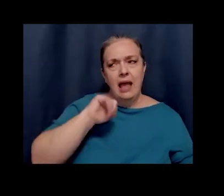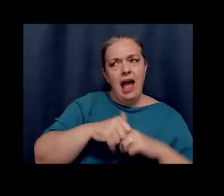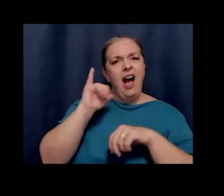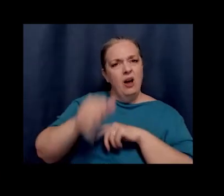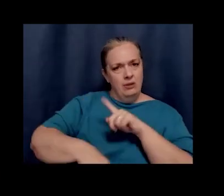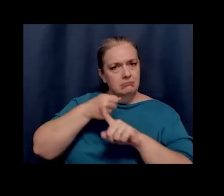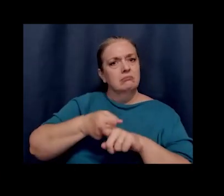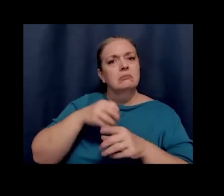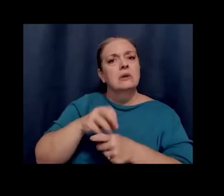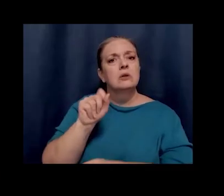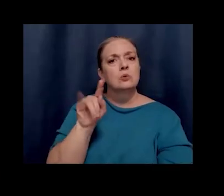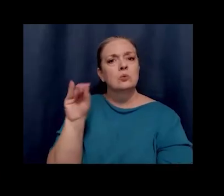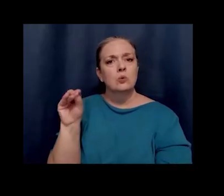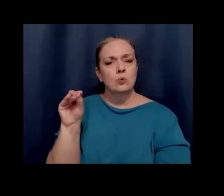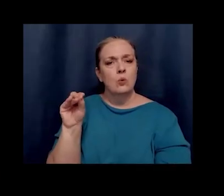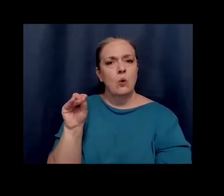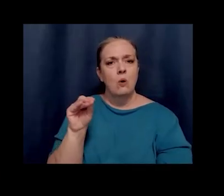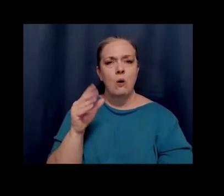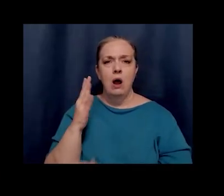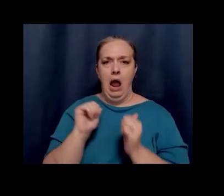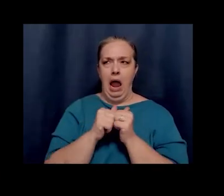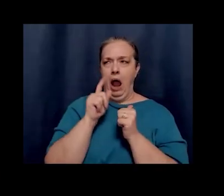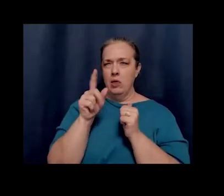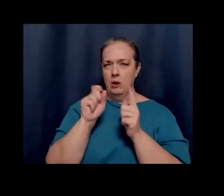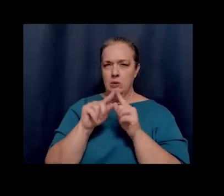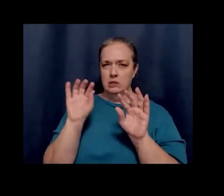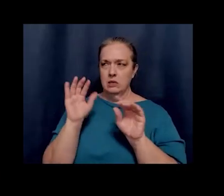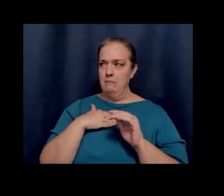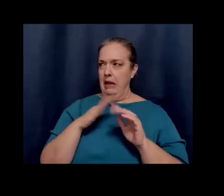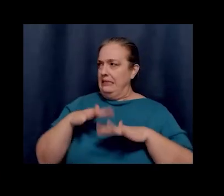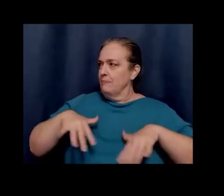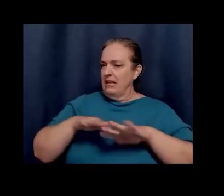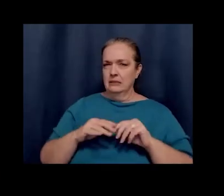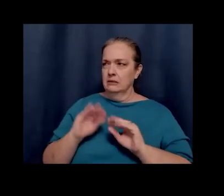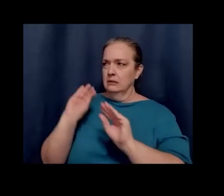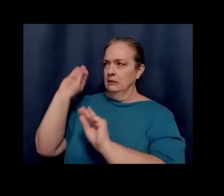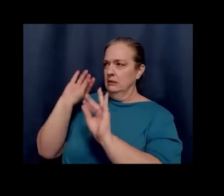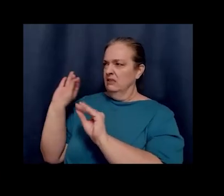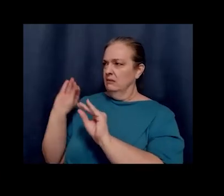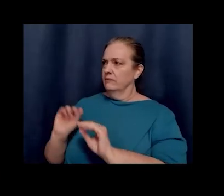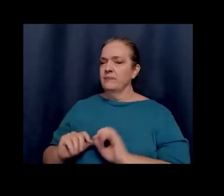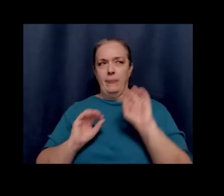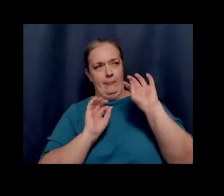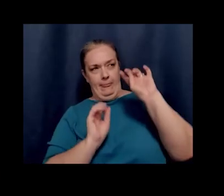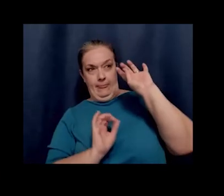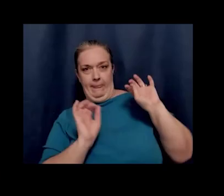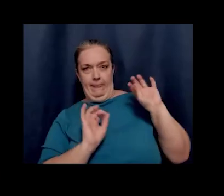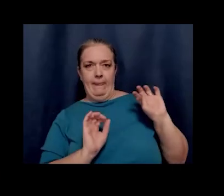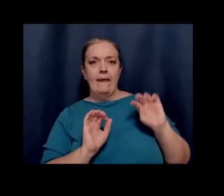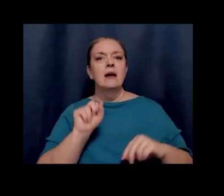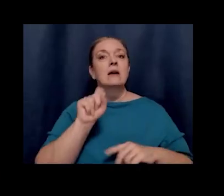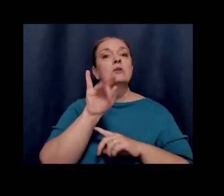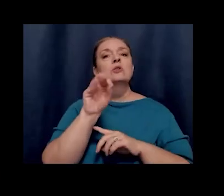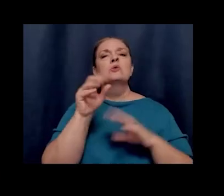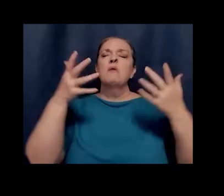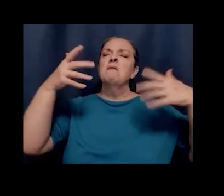because those impulses to arrange or to tinker with one space do not stop when an artist closes their studio